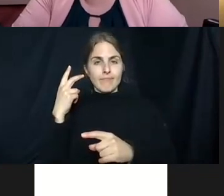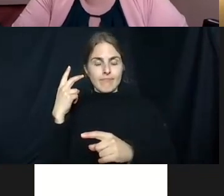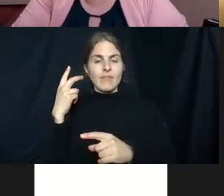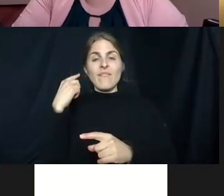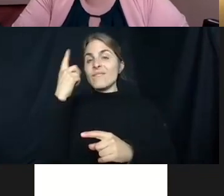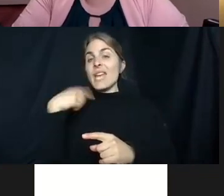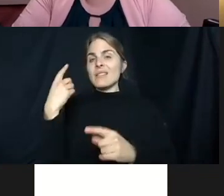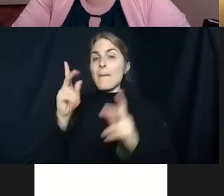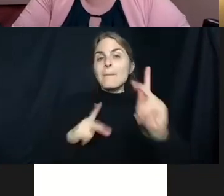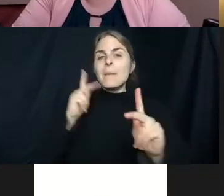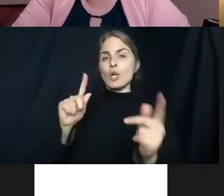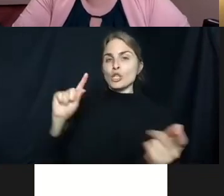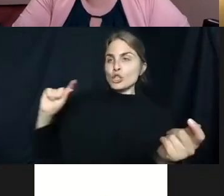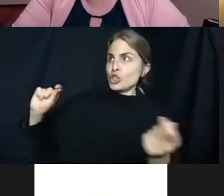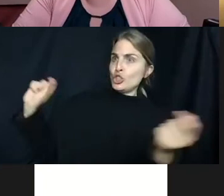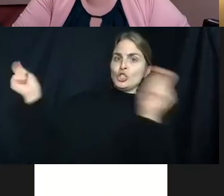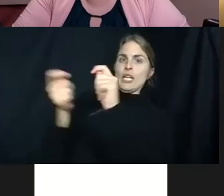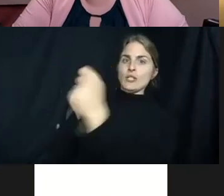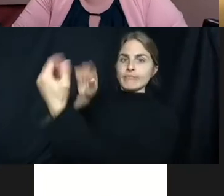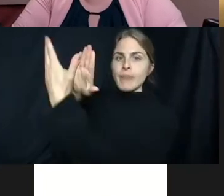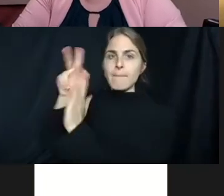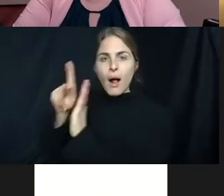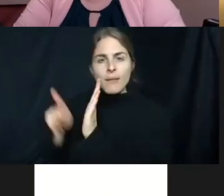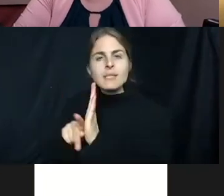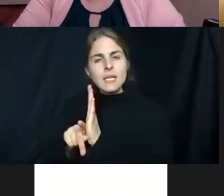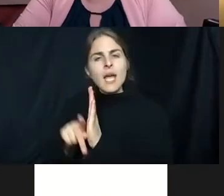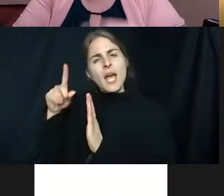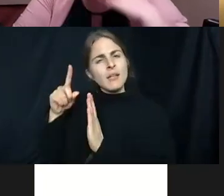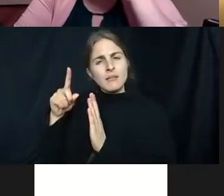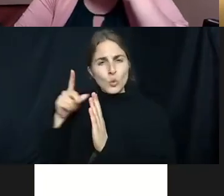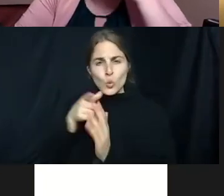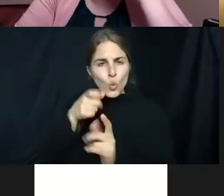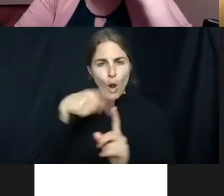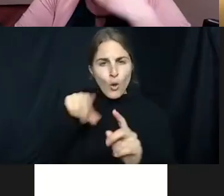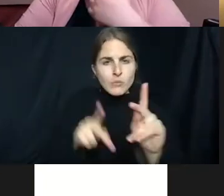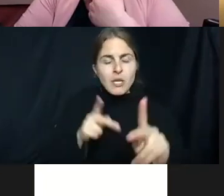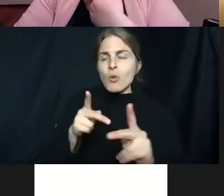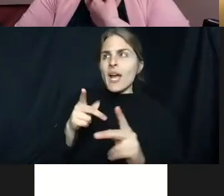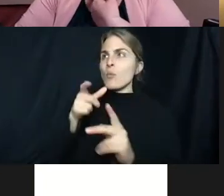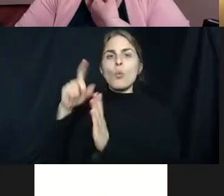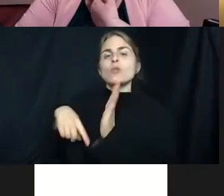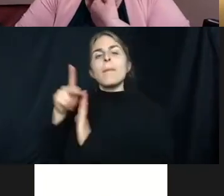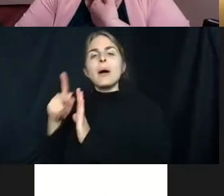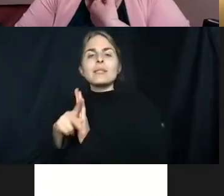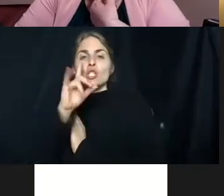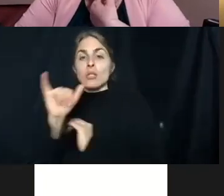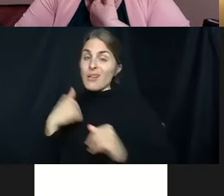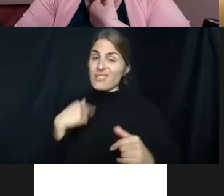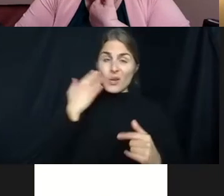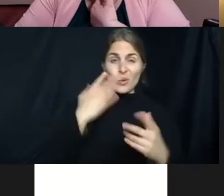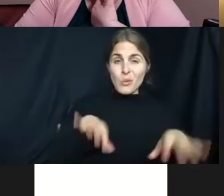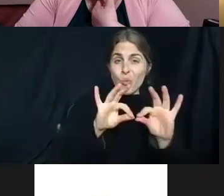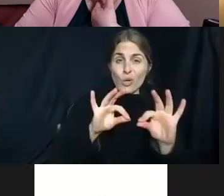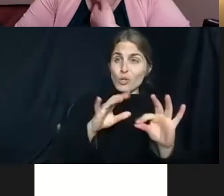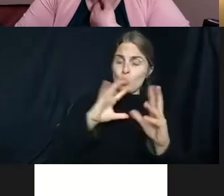are those faces, and what even does that policy look like? Because I know it's important in our space in community work to reshape